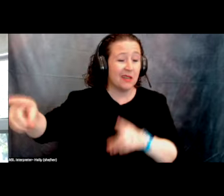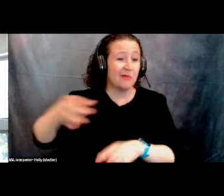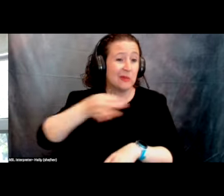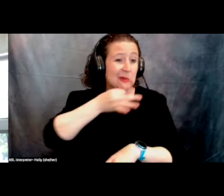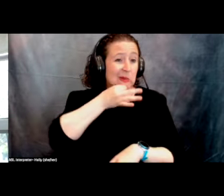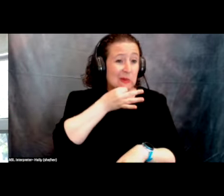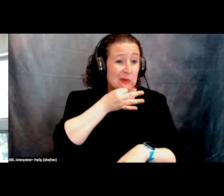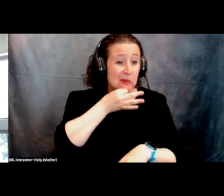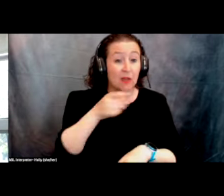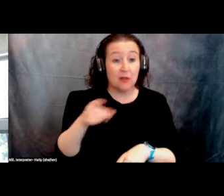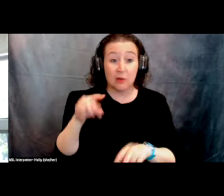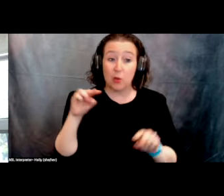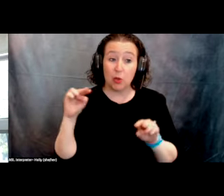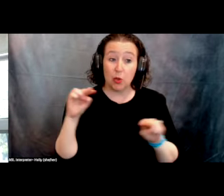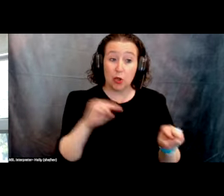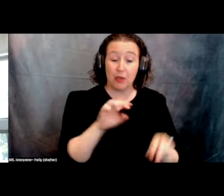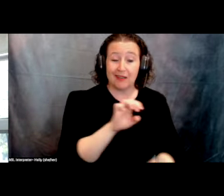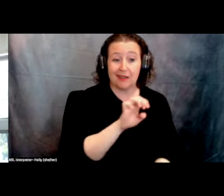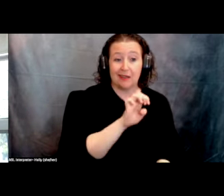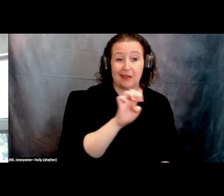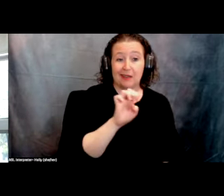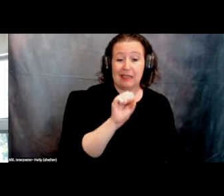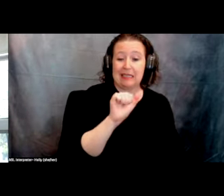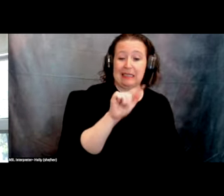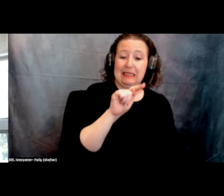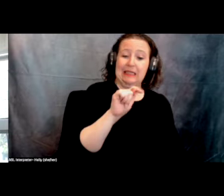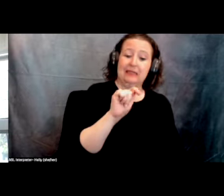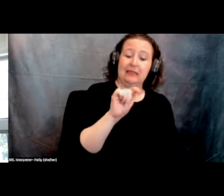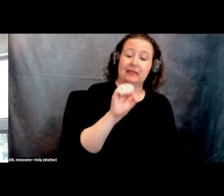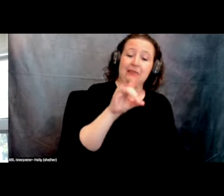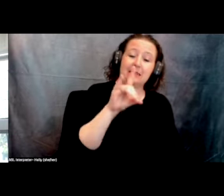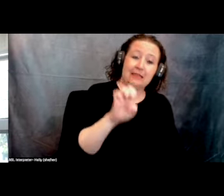to look at the East Side Freedom Library website,